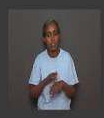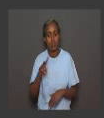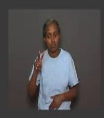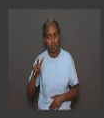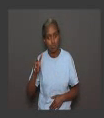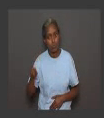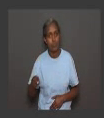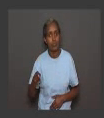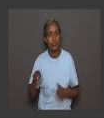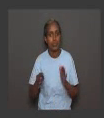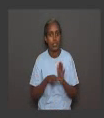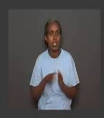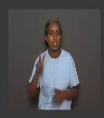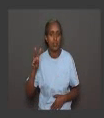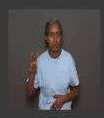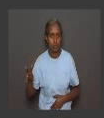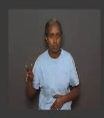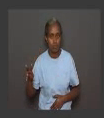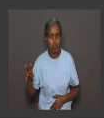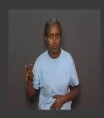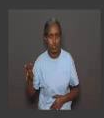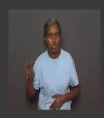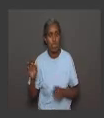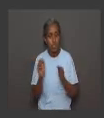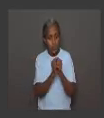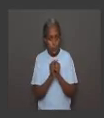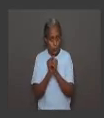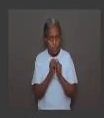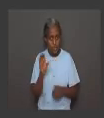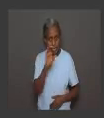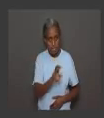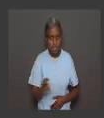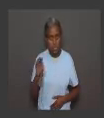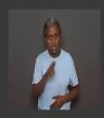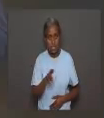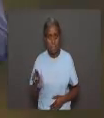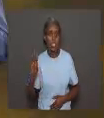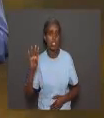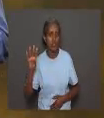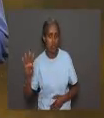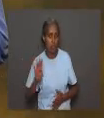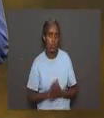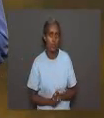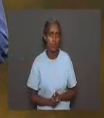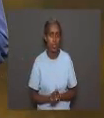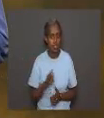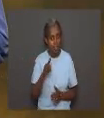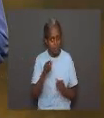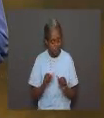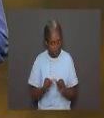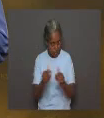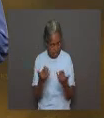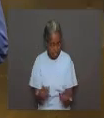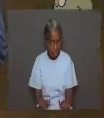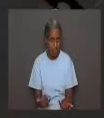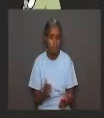2, negative 2, with radius 4. You may go ahead now.